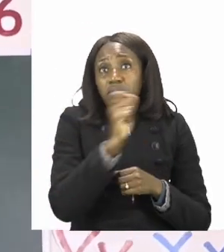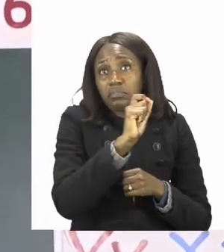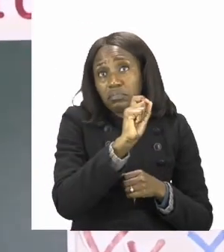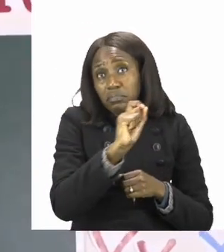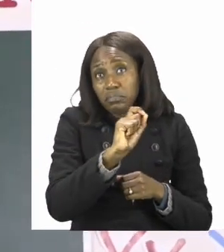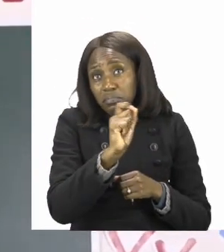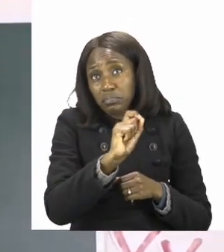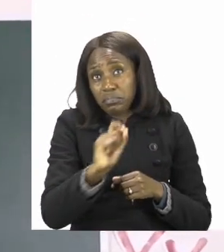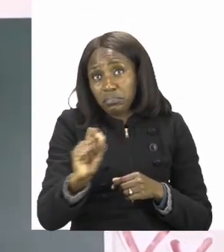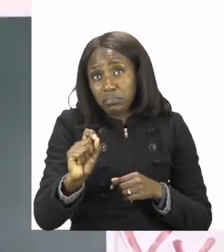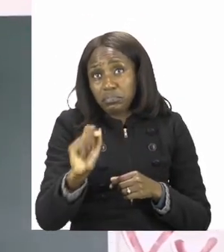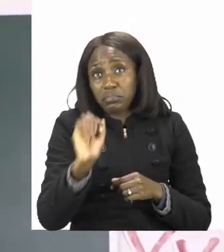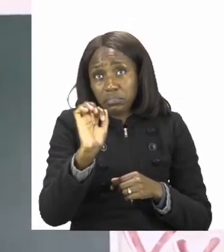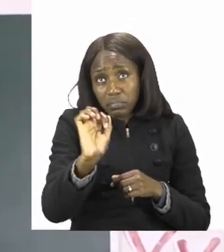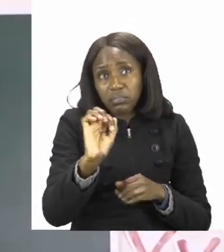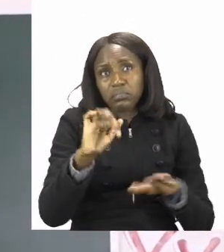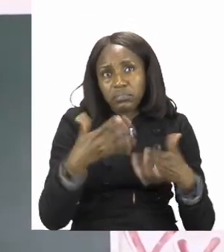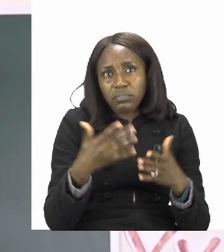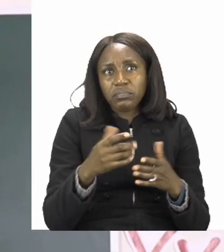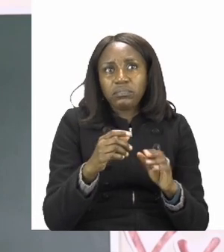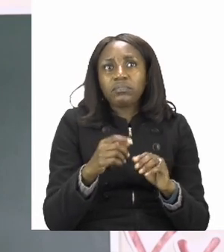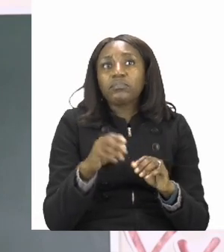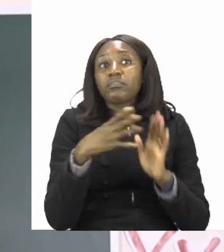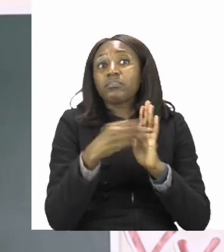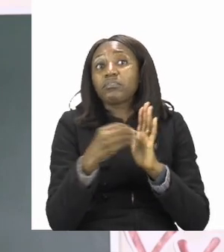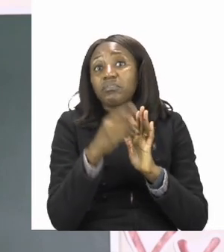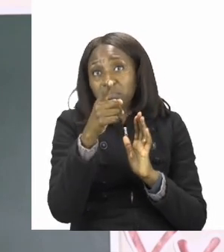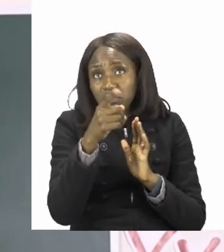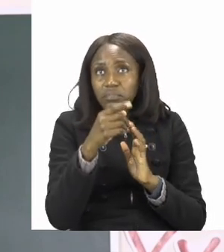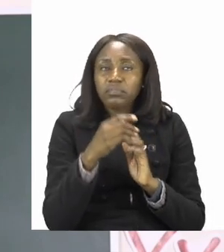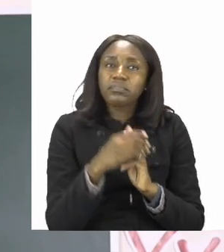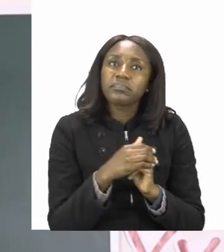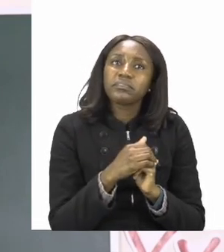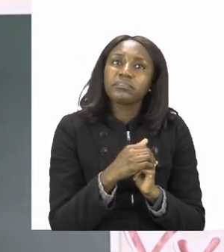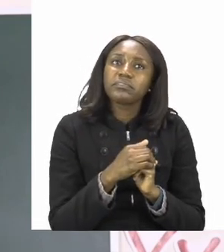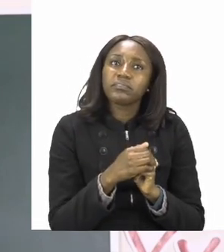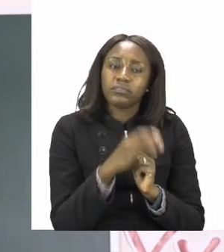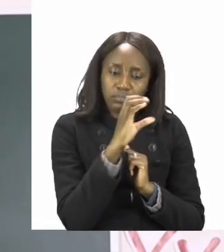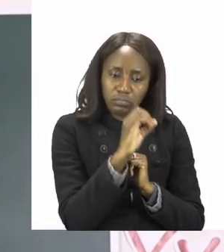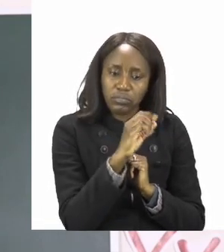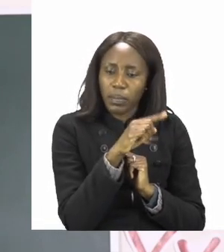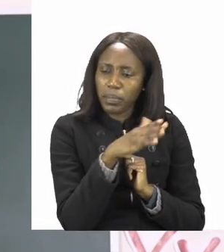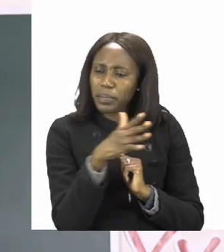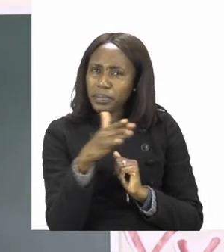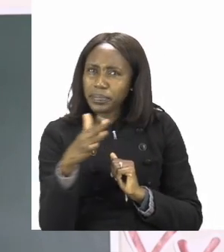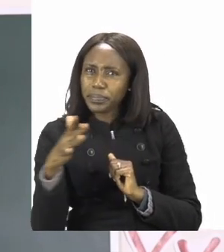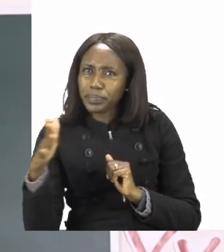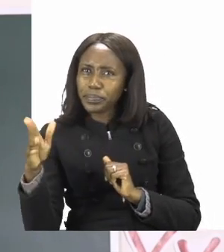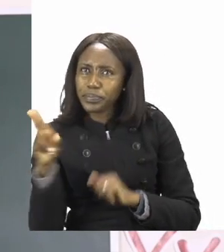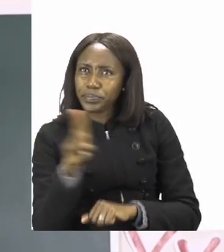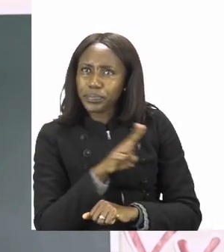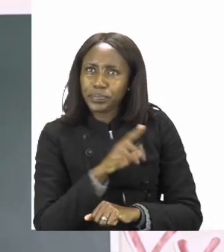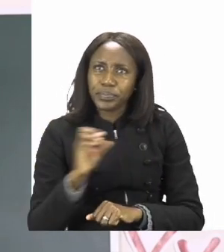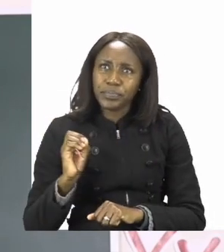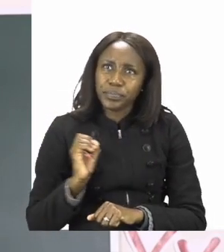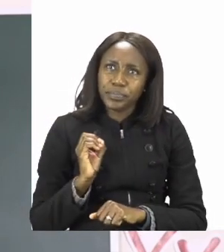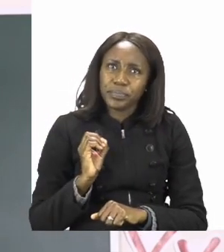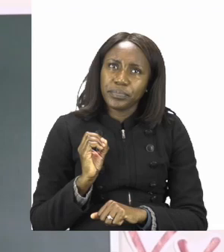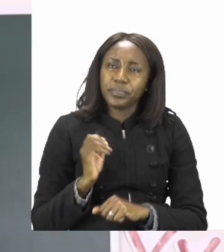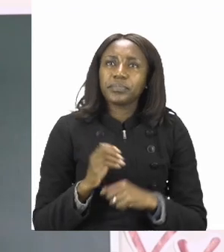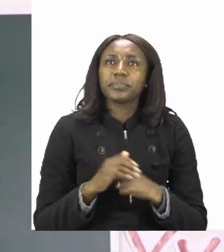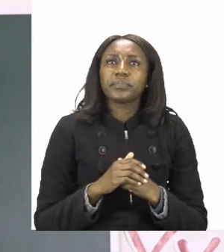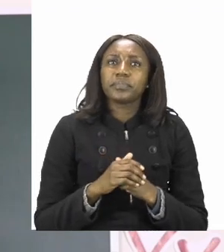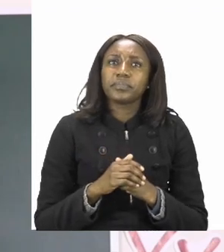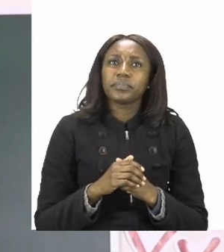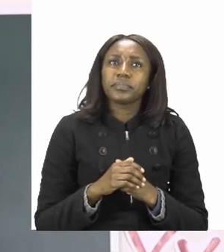number line that we have here. Our number line goes from 0 all the way to 20